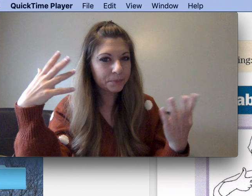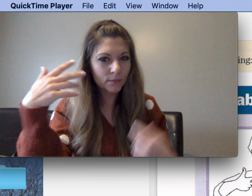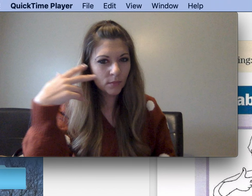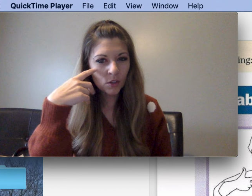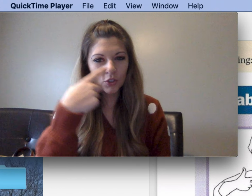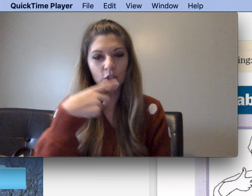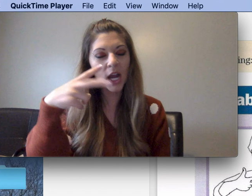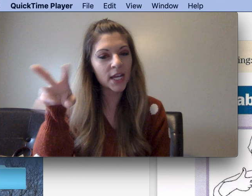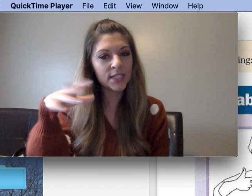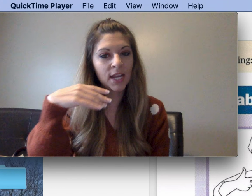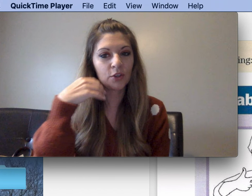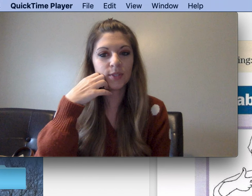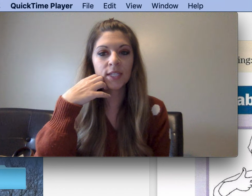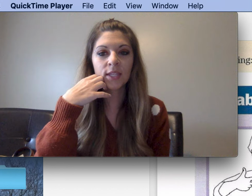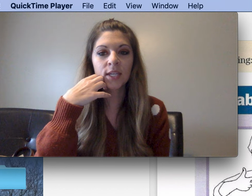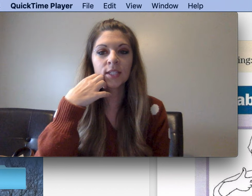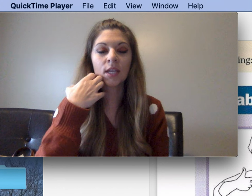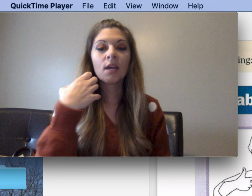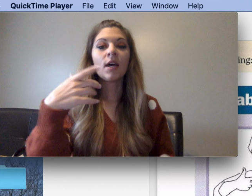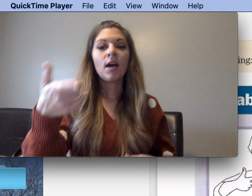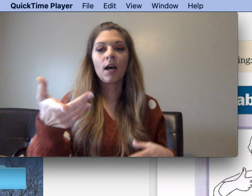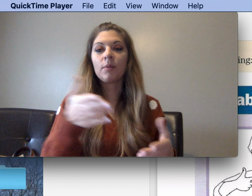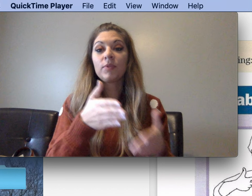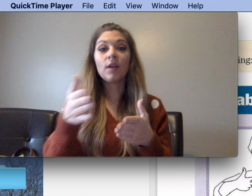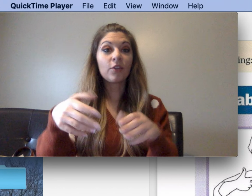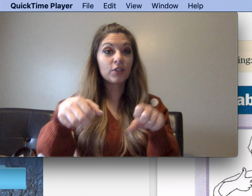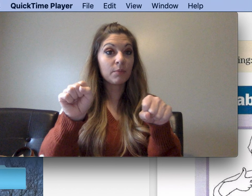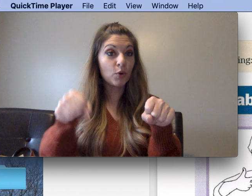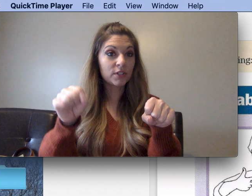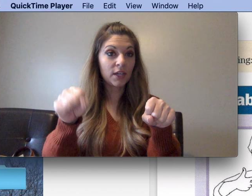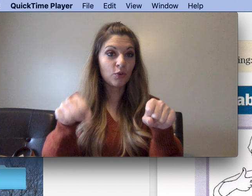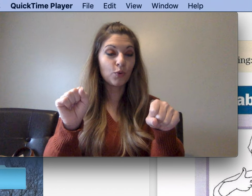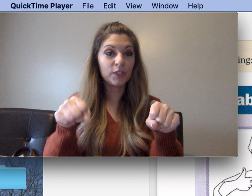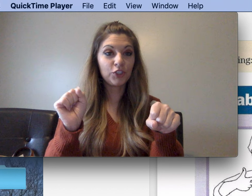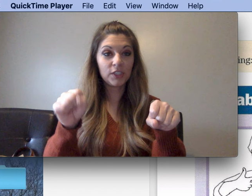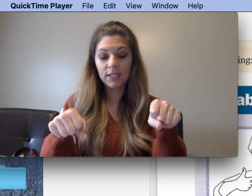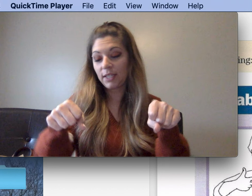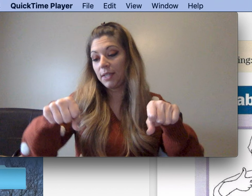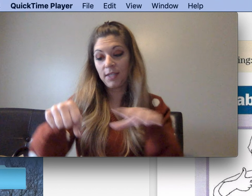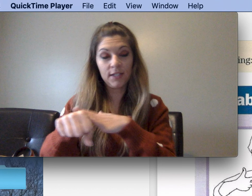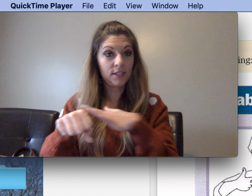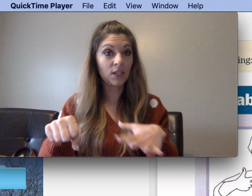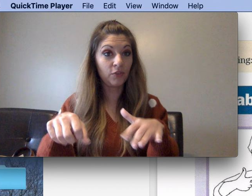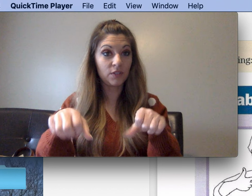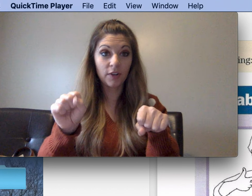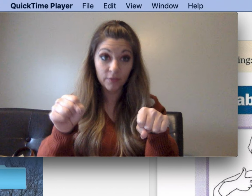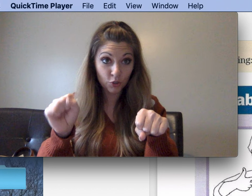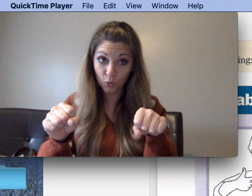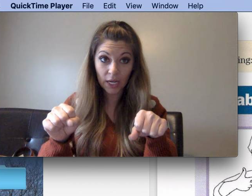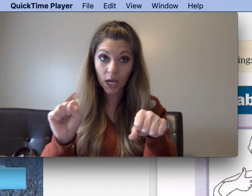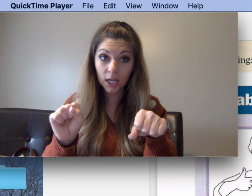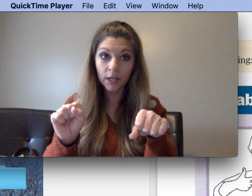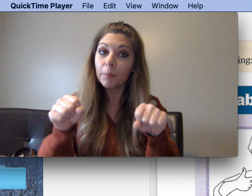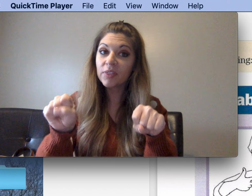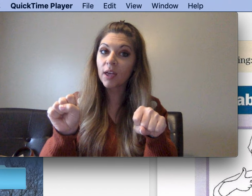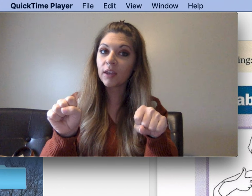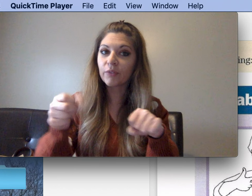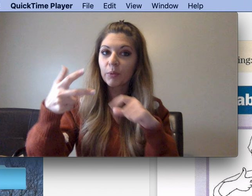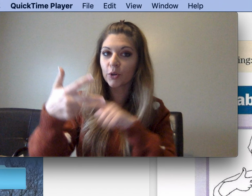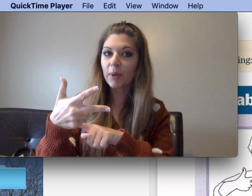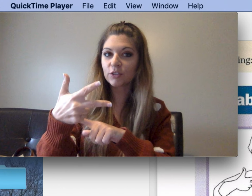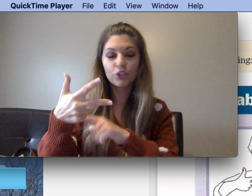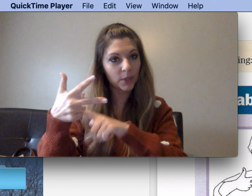away. So your eyes and how you see things. Another sign, motorcycle, which in itself is very visual and iconic, but